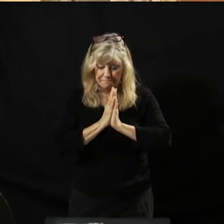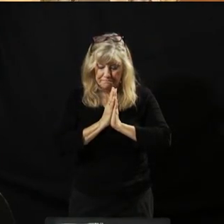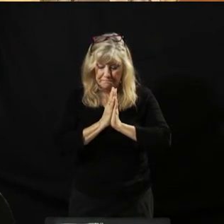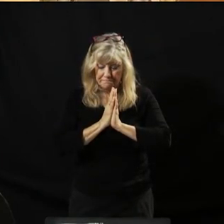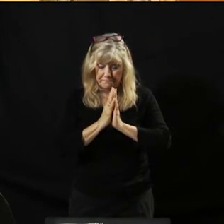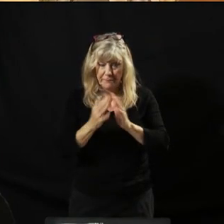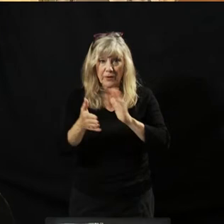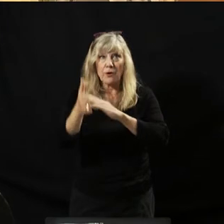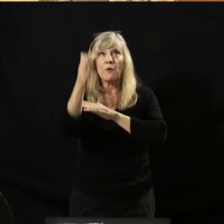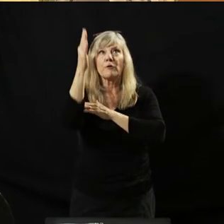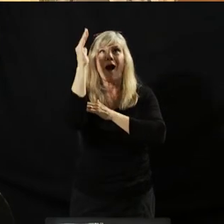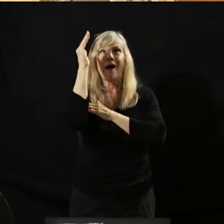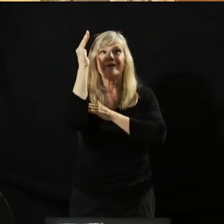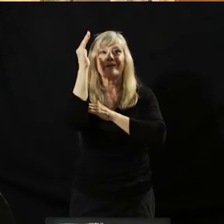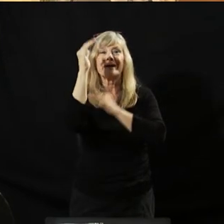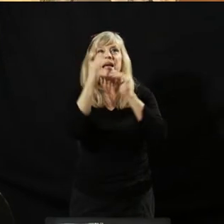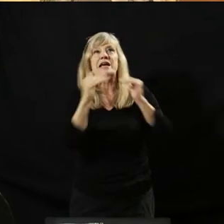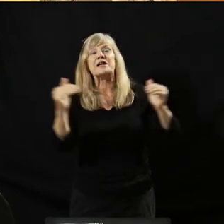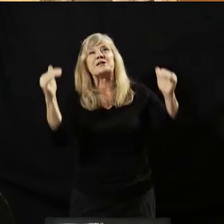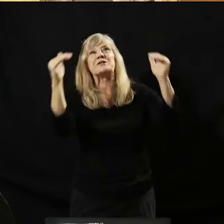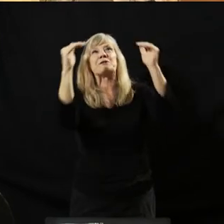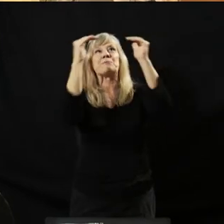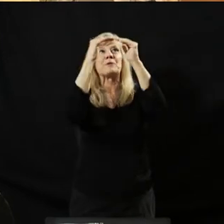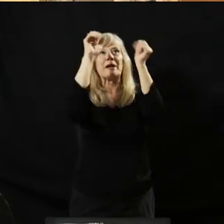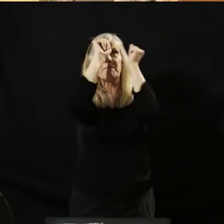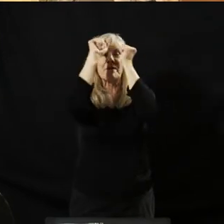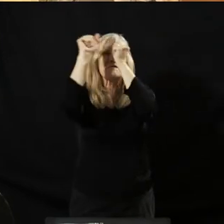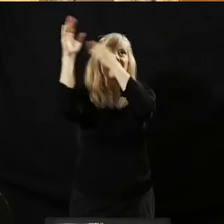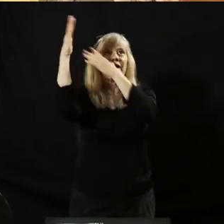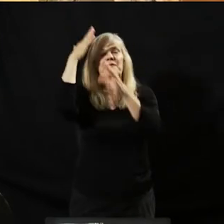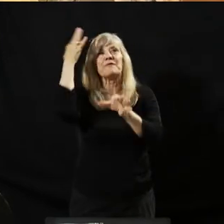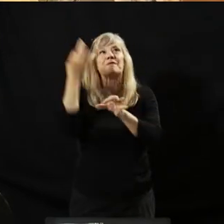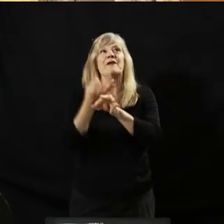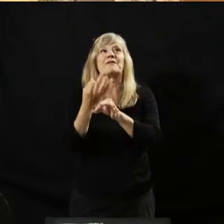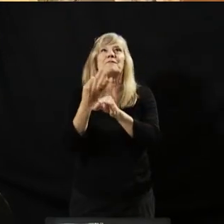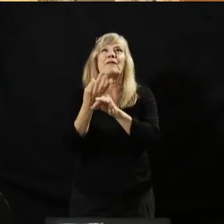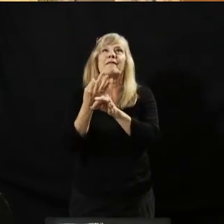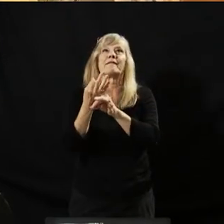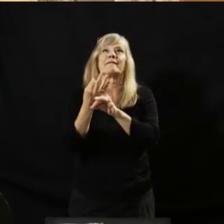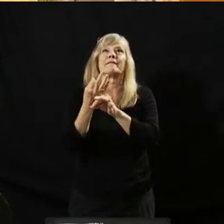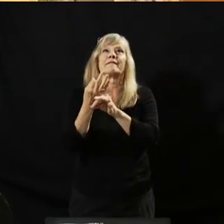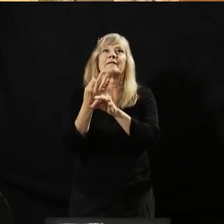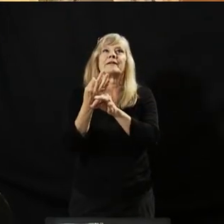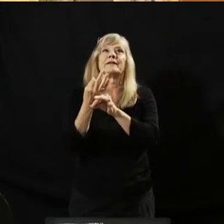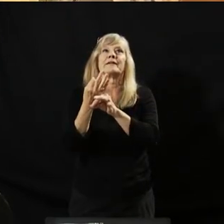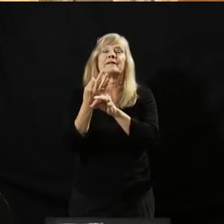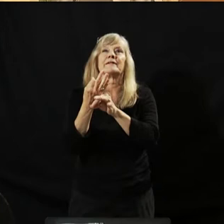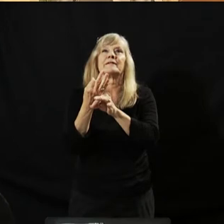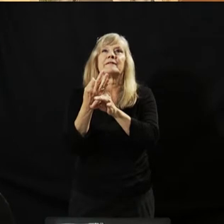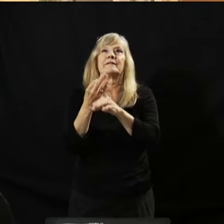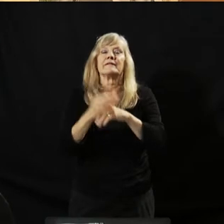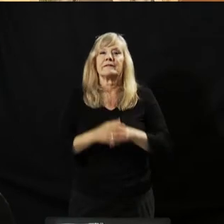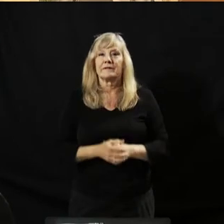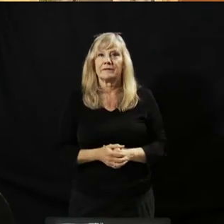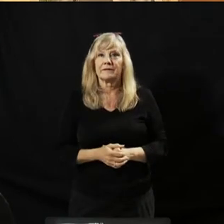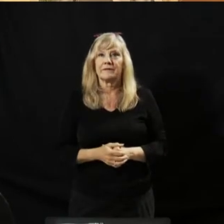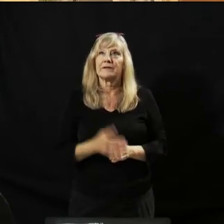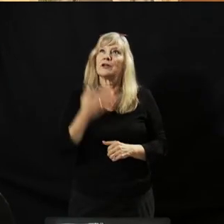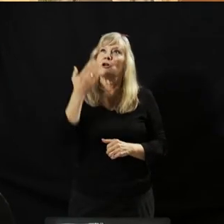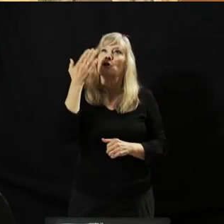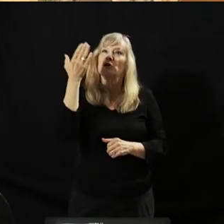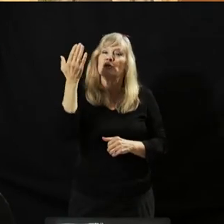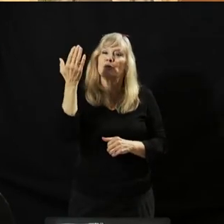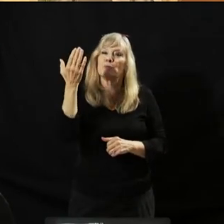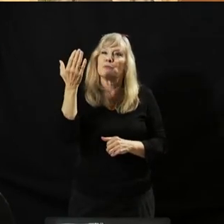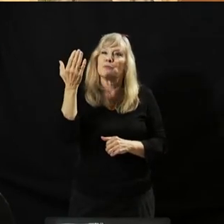O God, supreme Father of the faithful, who increased the children of